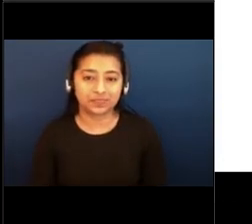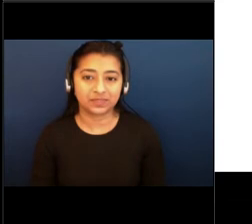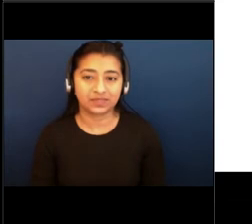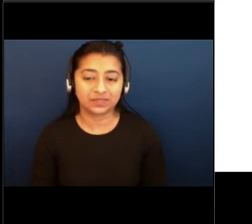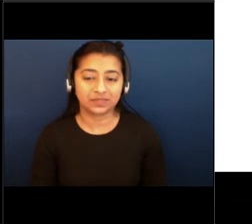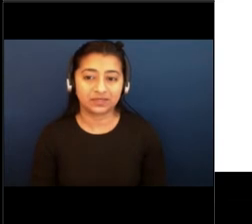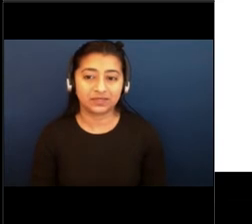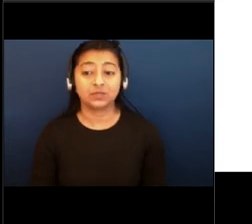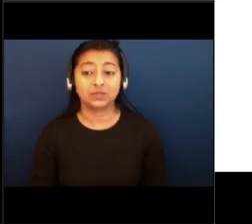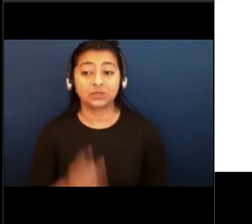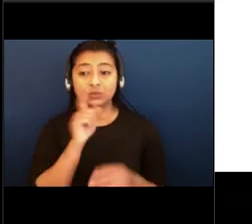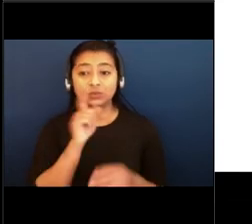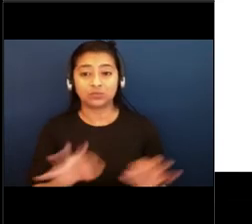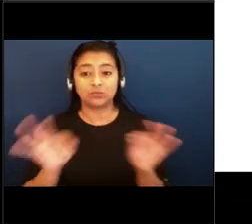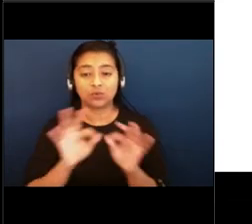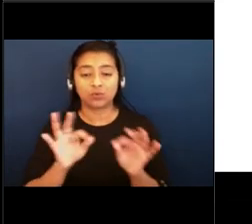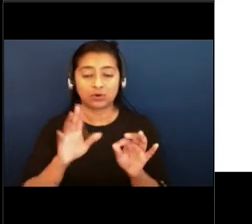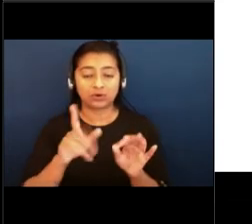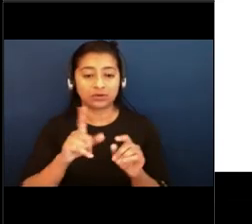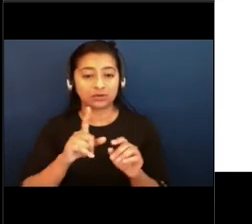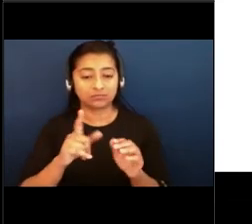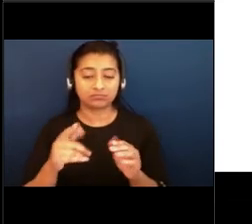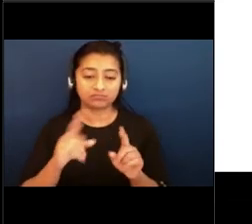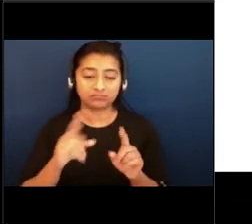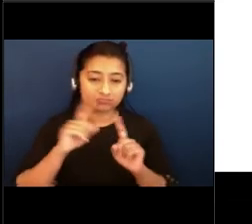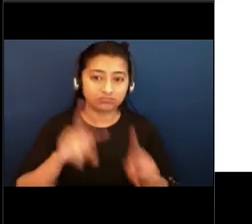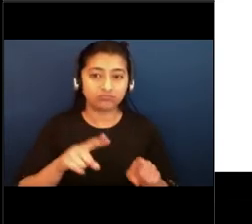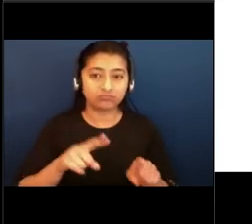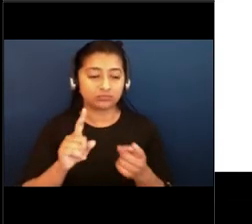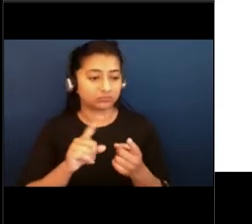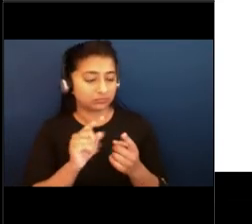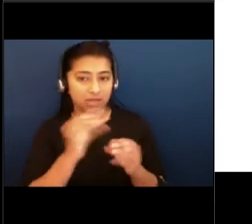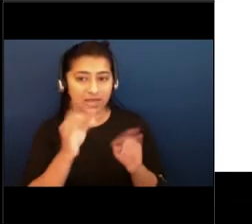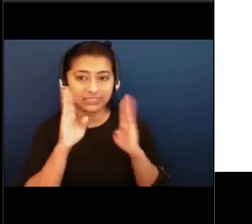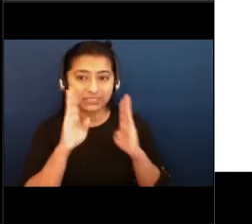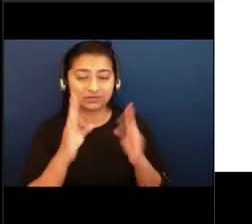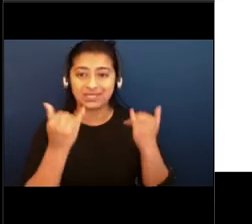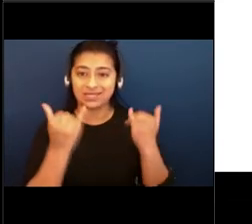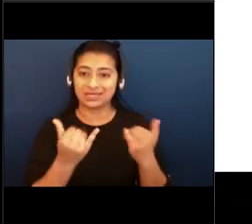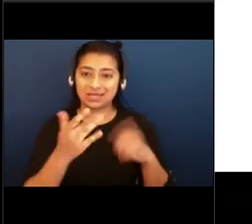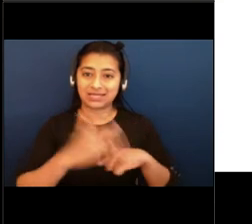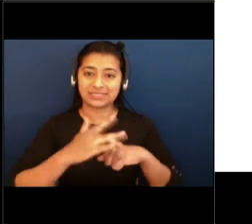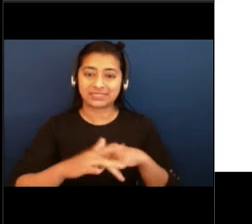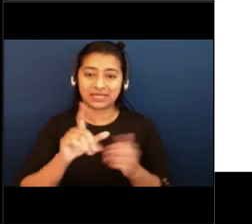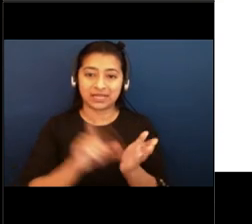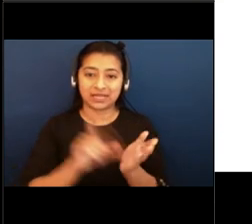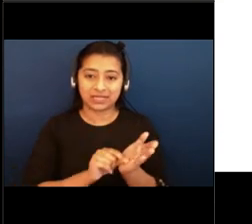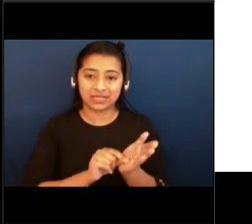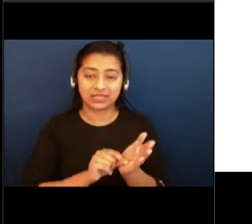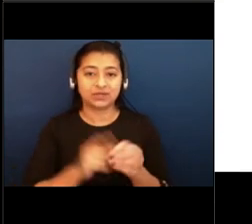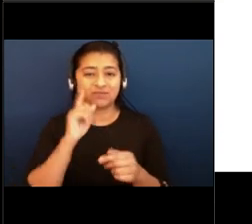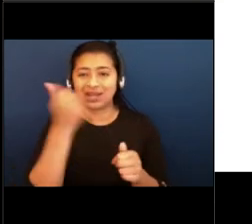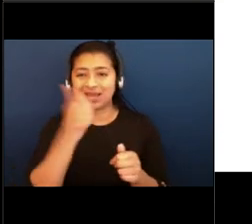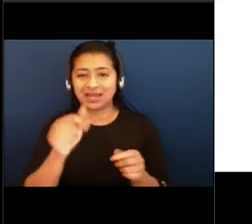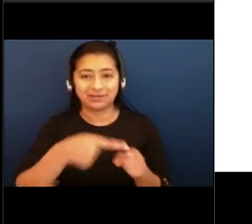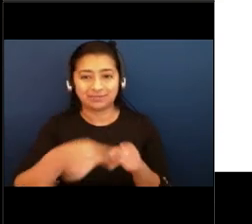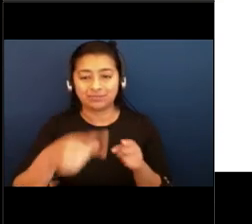important to be responsive and attentive to the existing literature in any discipline when you're working for a scholarly